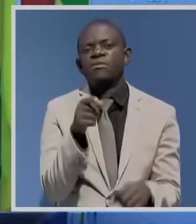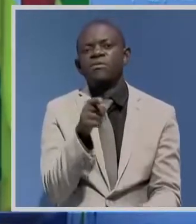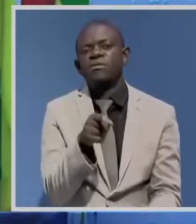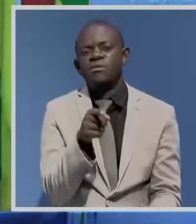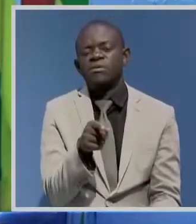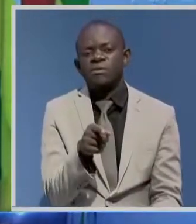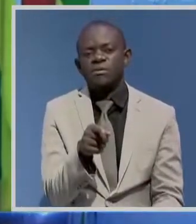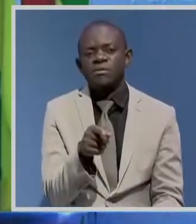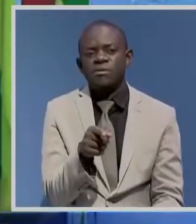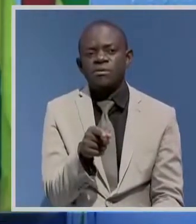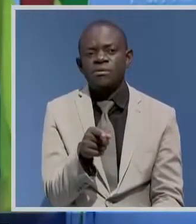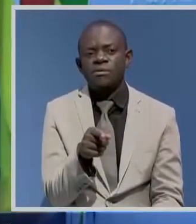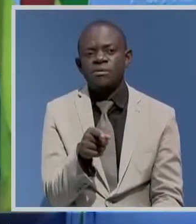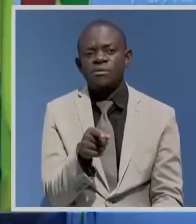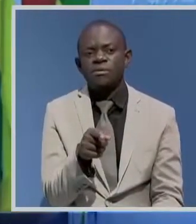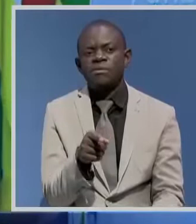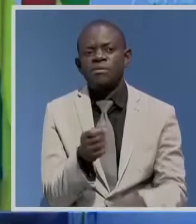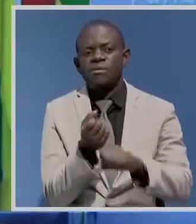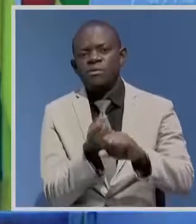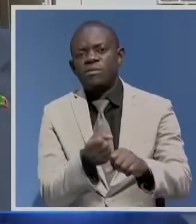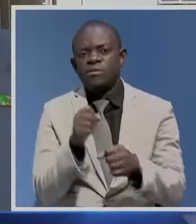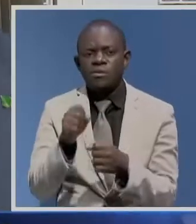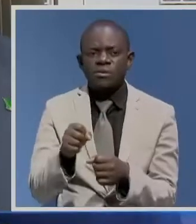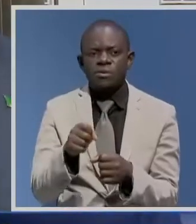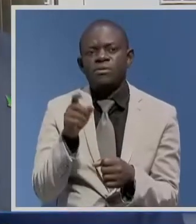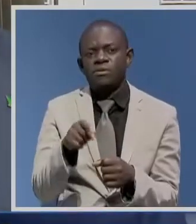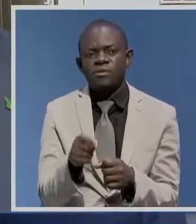virus and the normal economic activities.